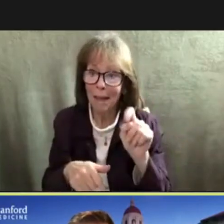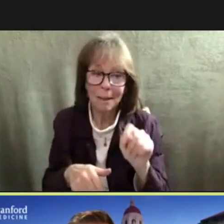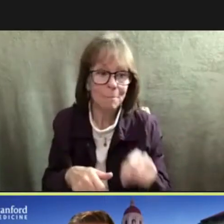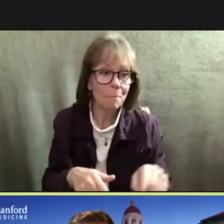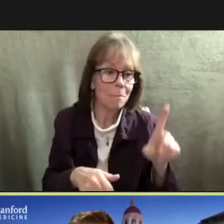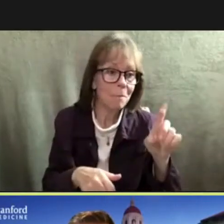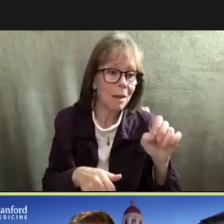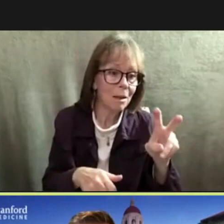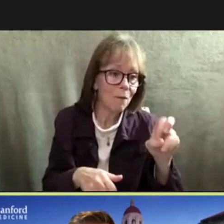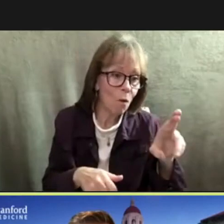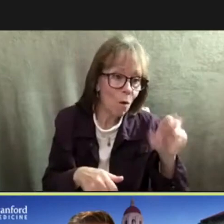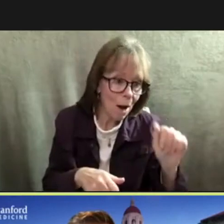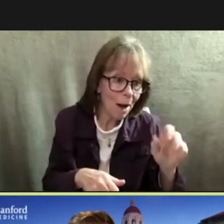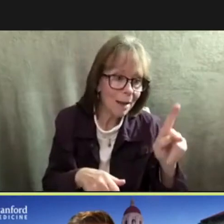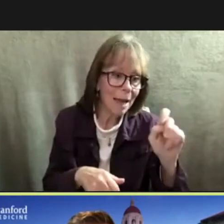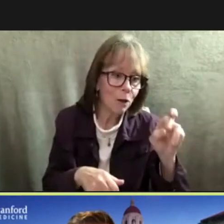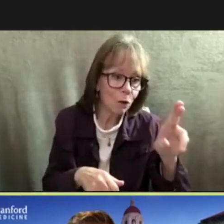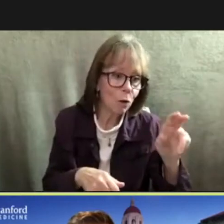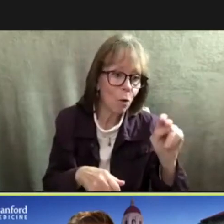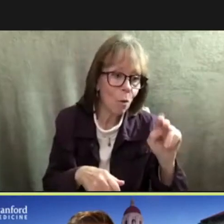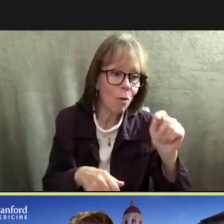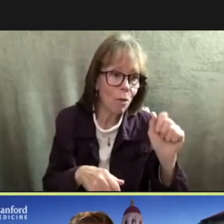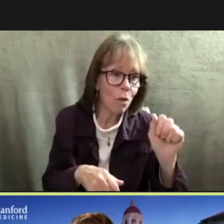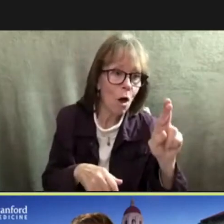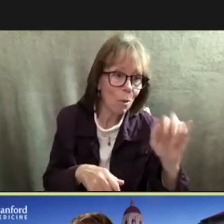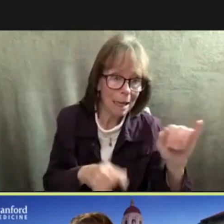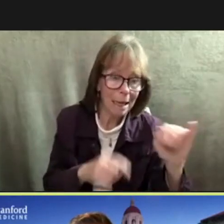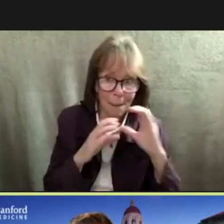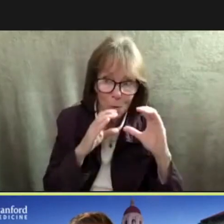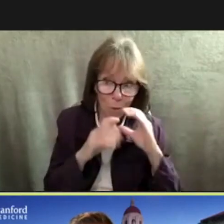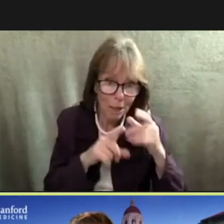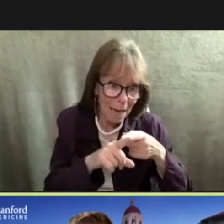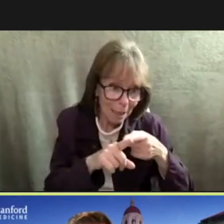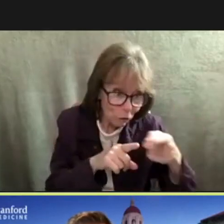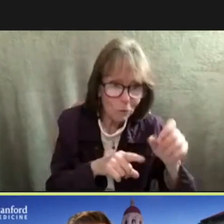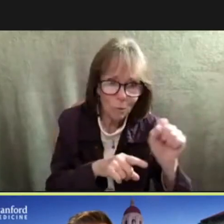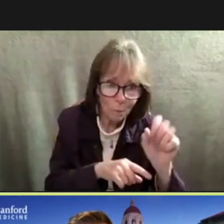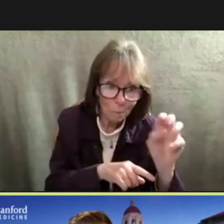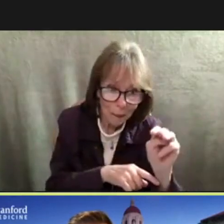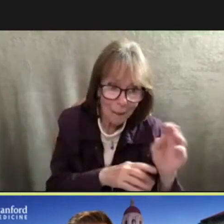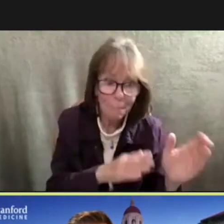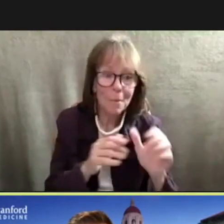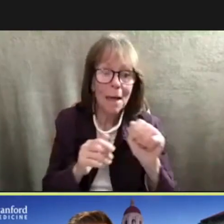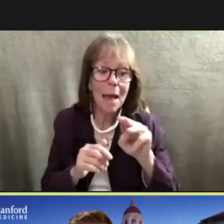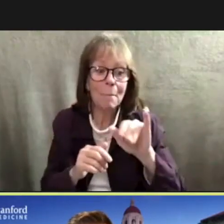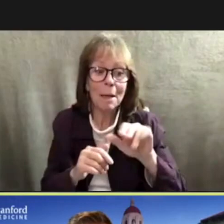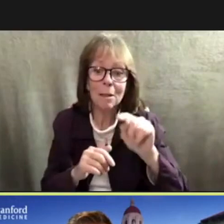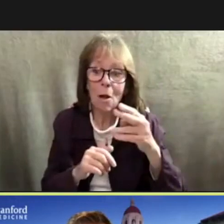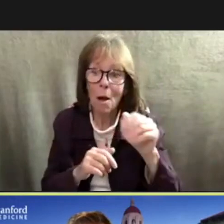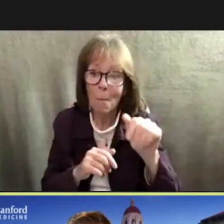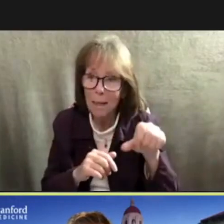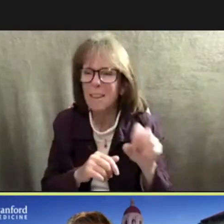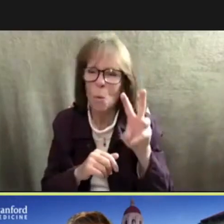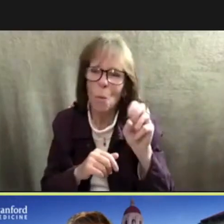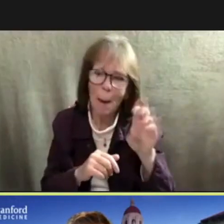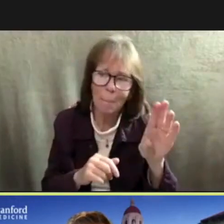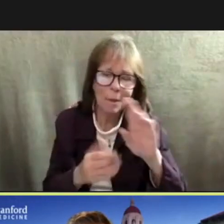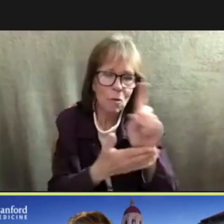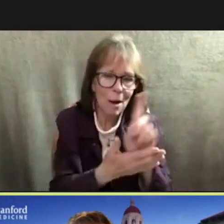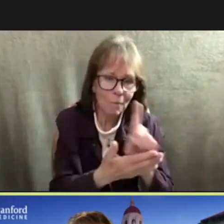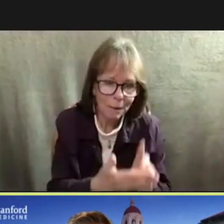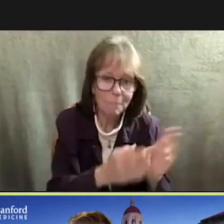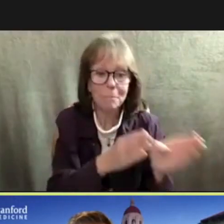Devora Cantor-Katari, who is in charge of communications and social media, Amy Thomas for web and graphic design,